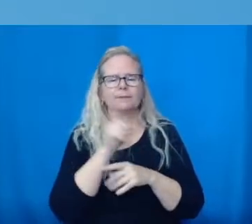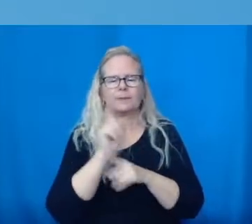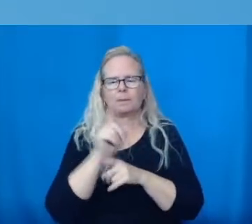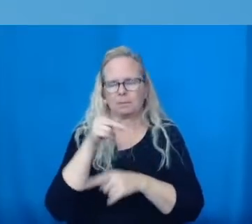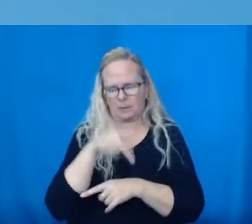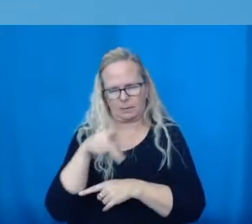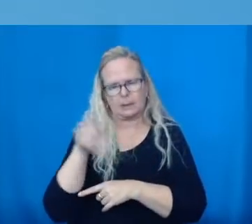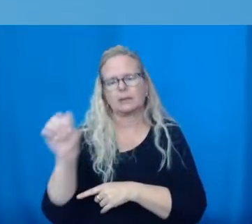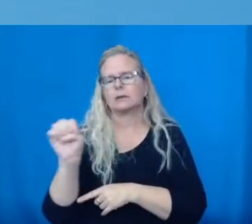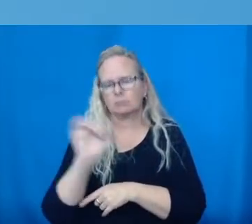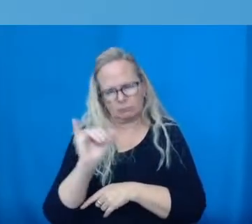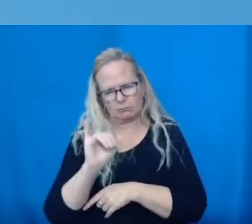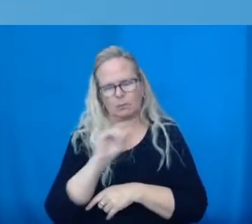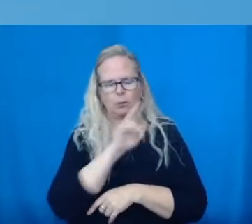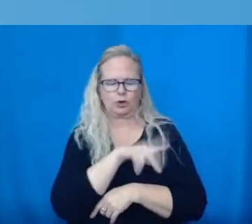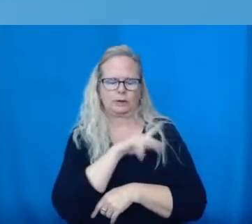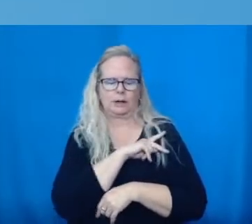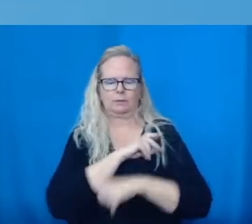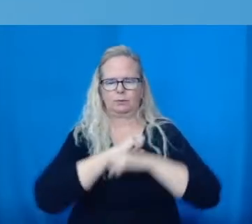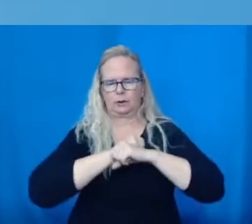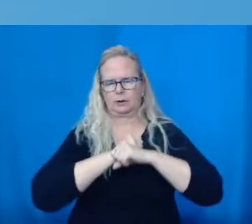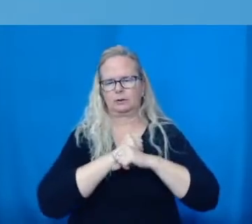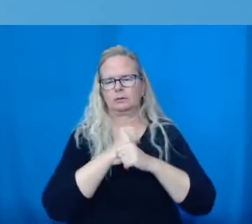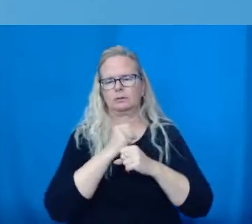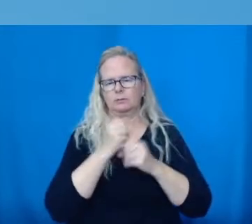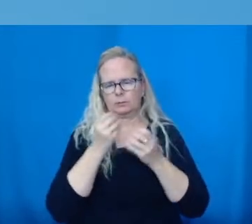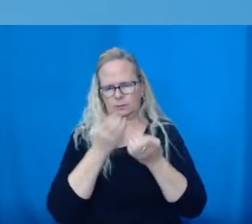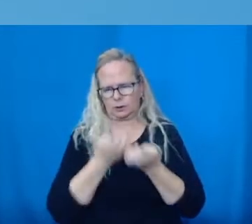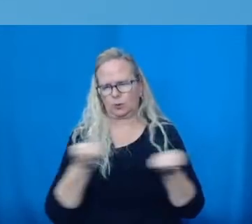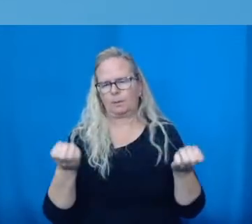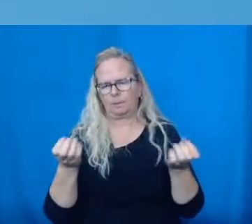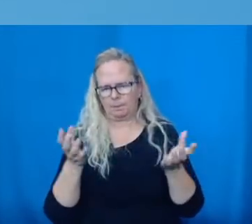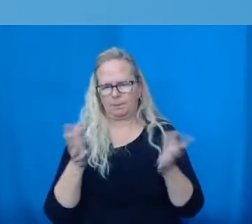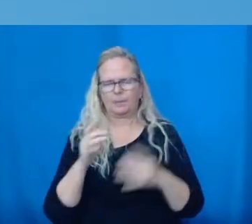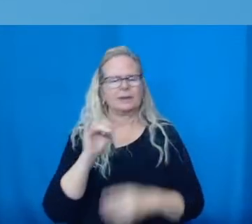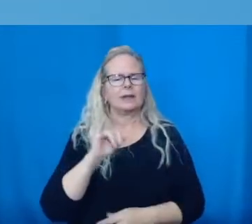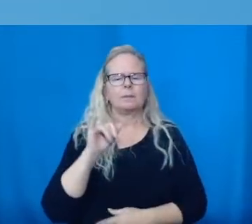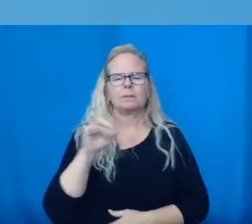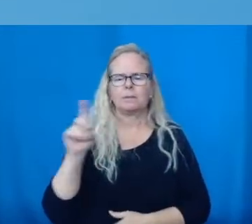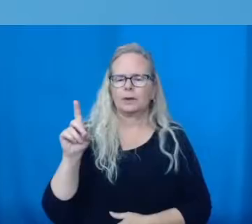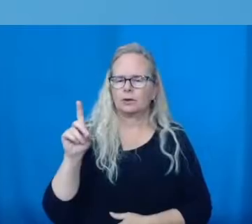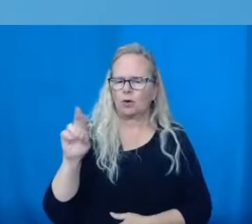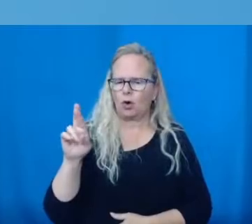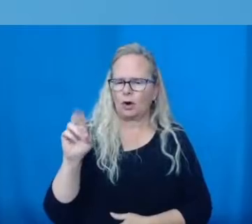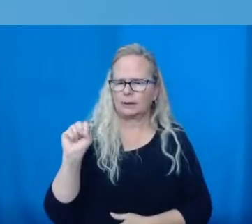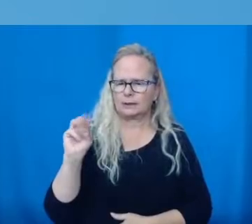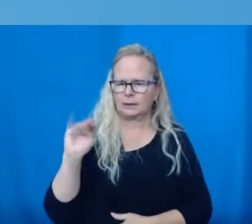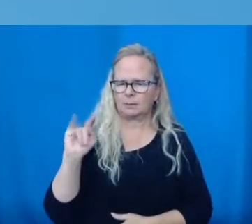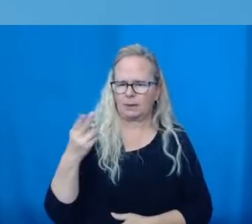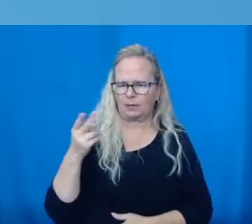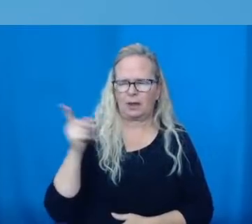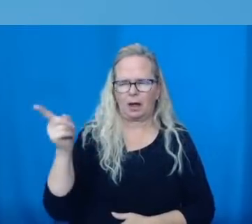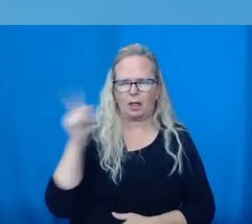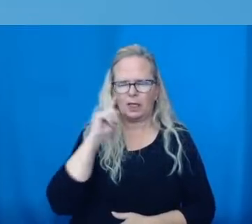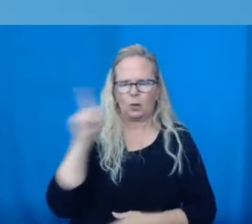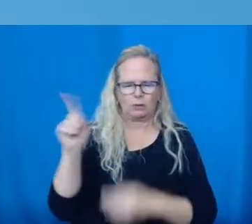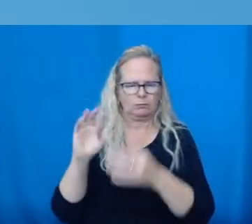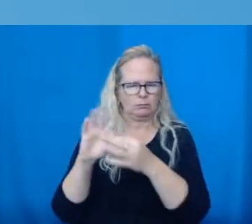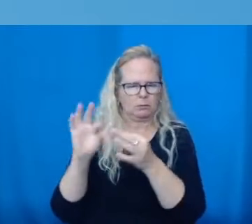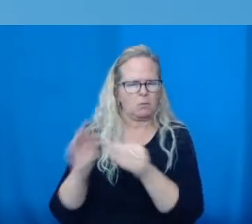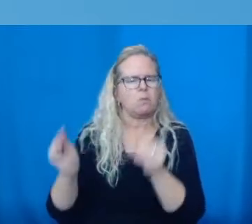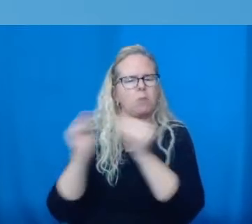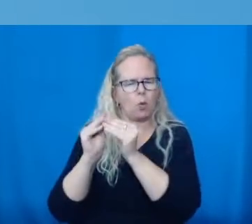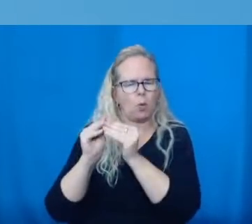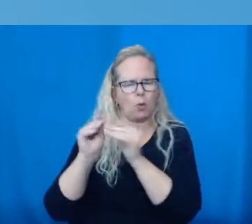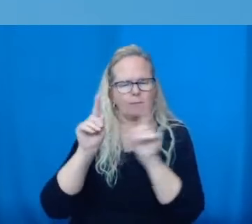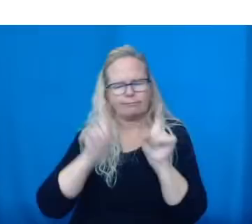CSA 94.4, that talks about proper training and fit testing and the importance of all the different elements in the program. Next slide, please.